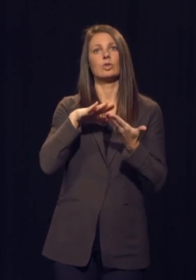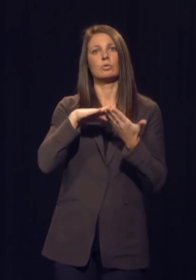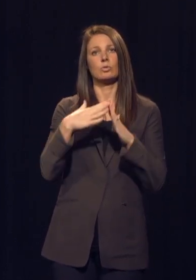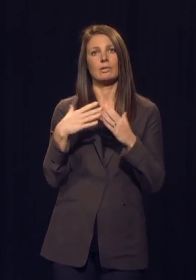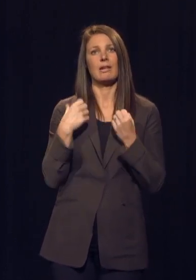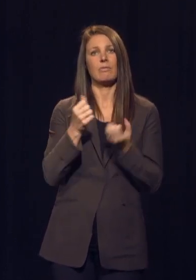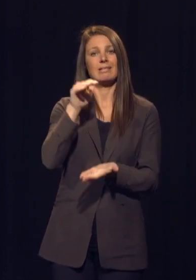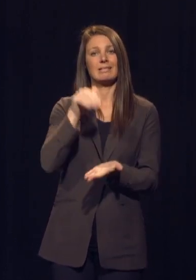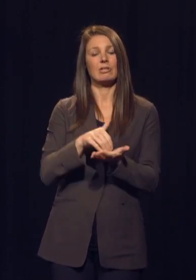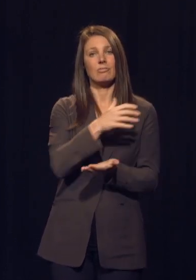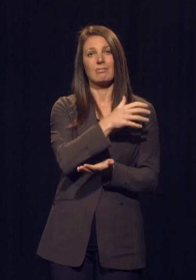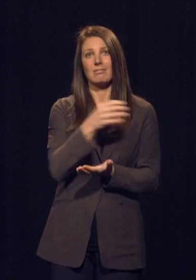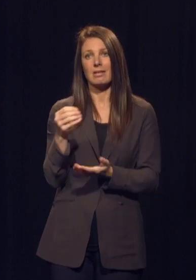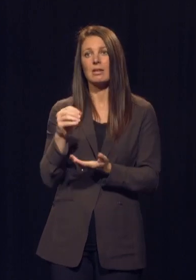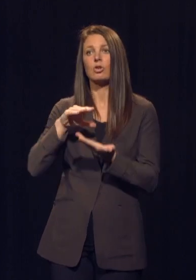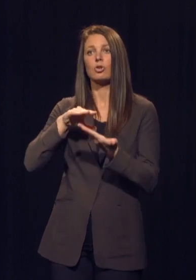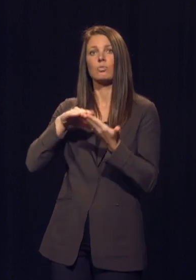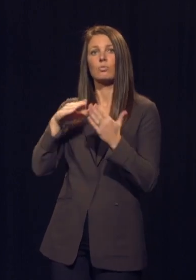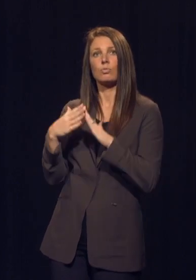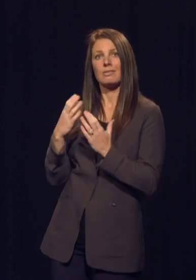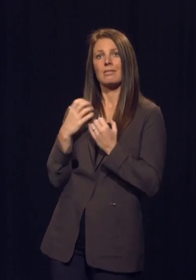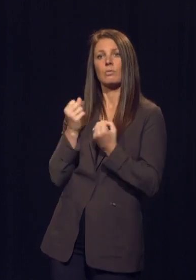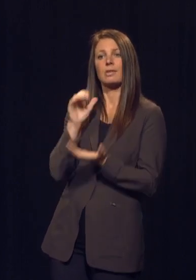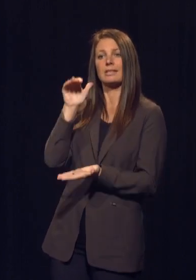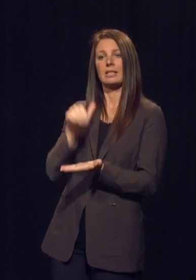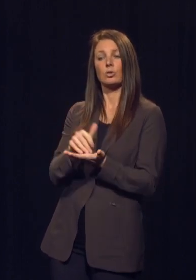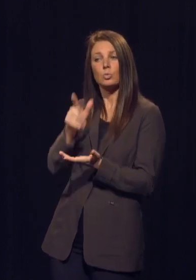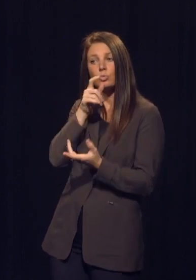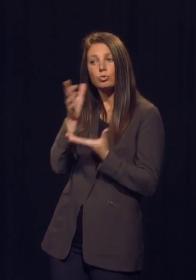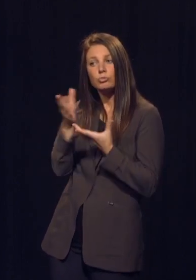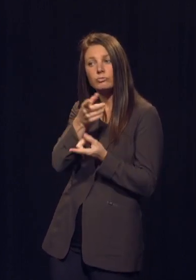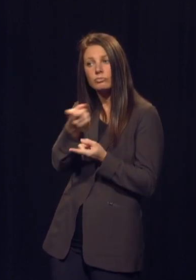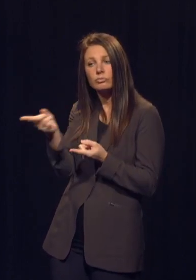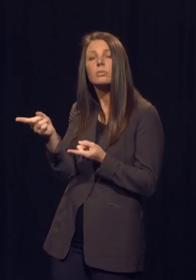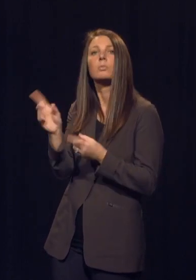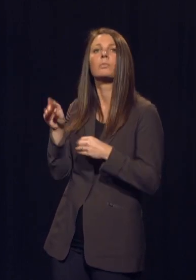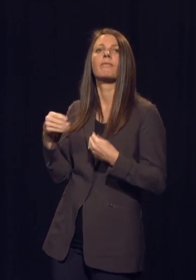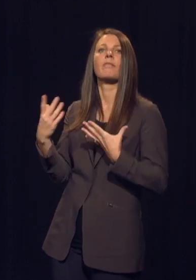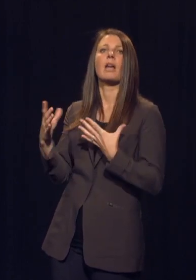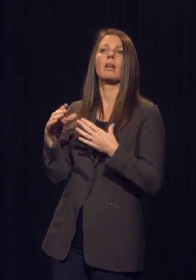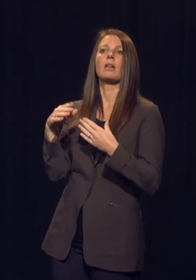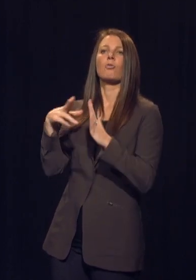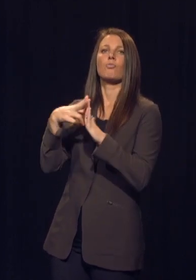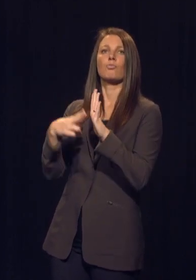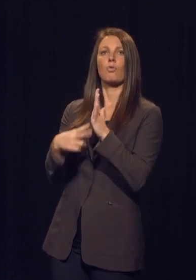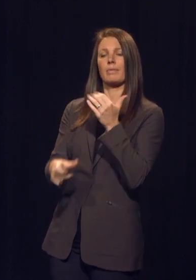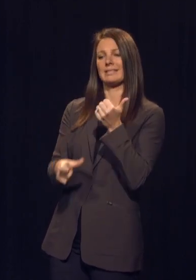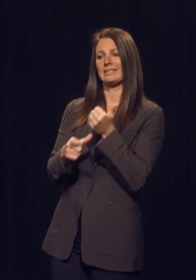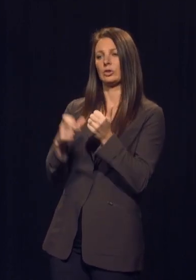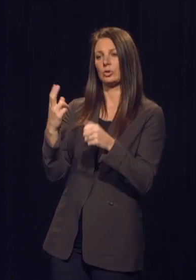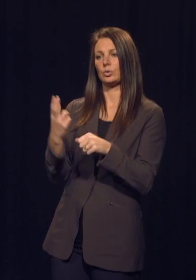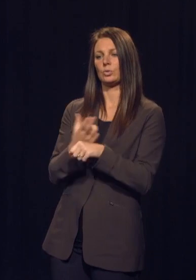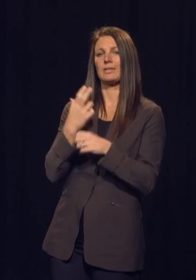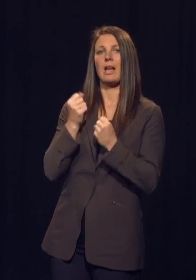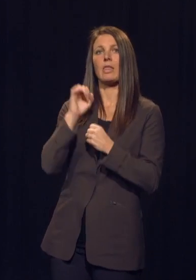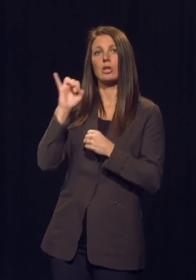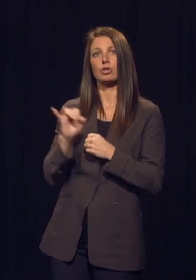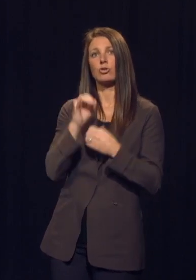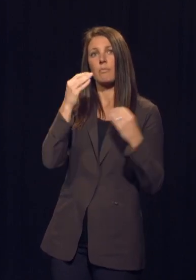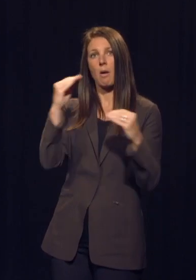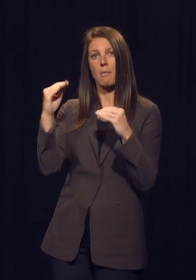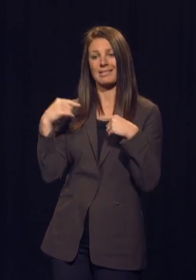Centers and the community health centers we serve have been providing enrollment assistance through the health insurance marketplace